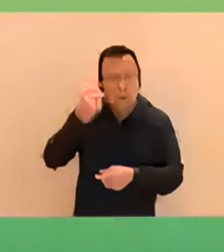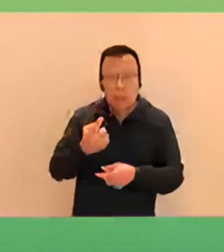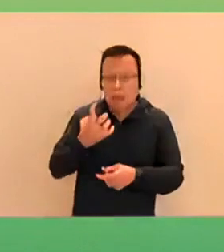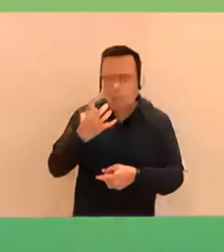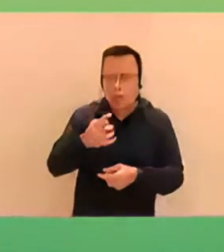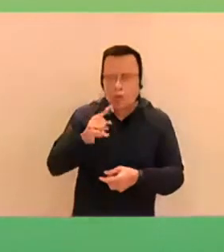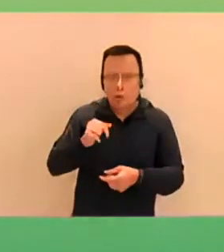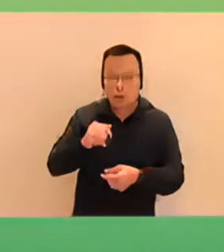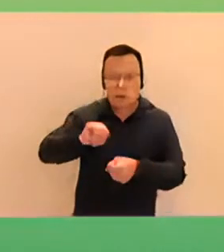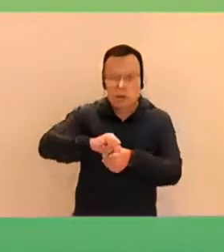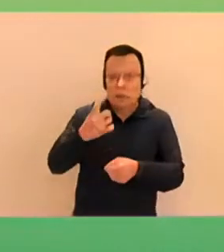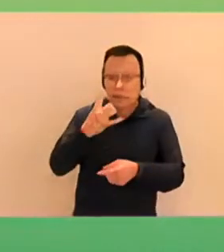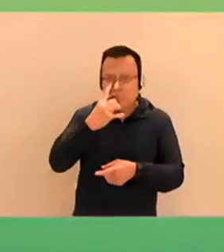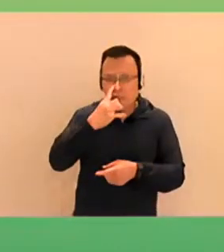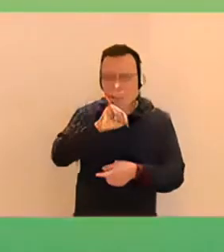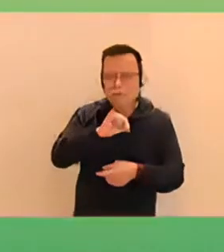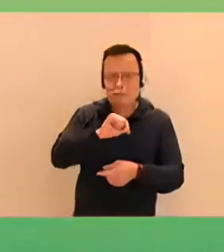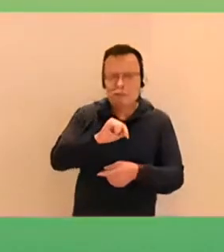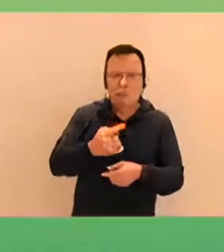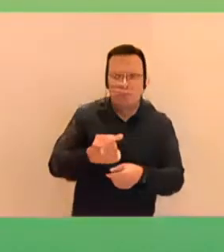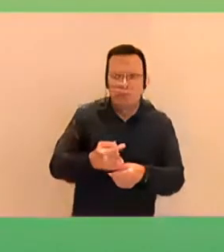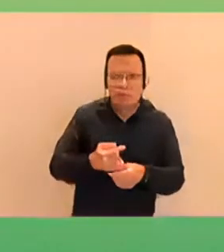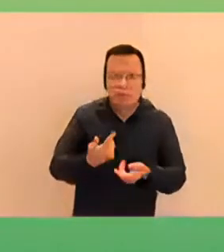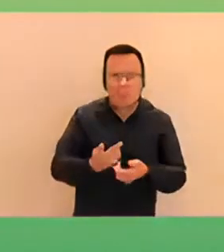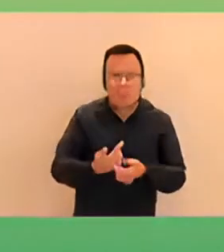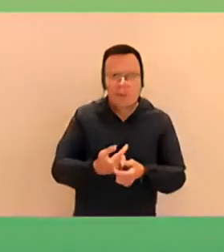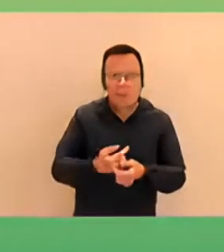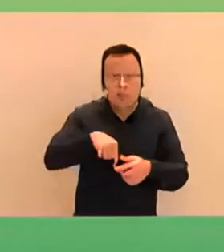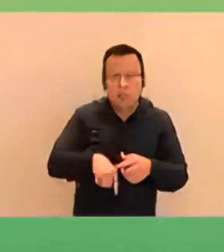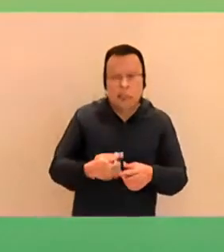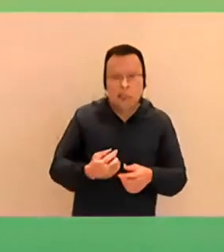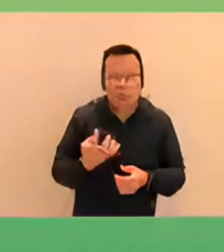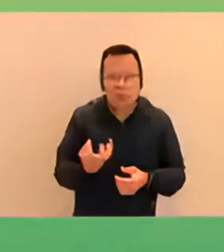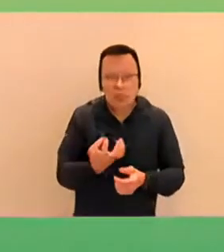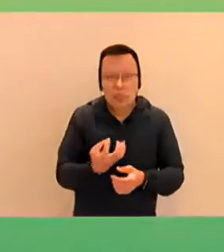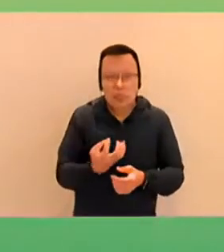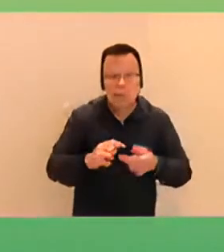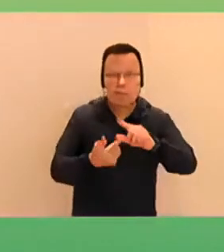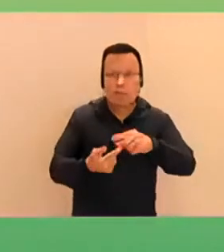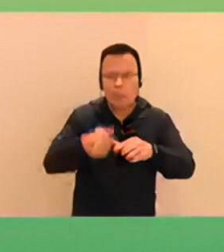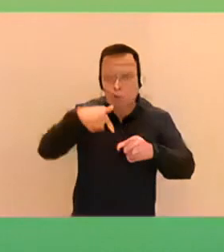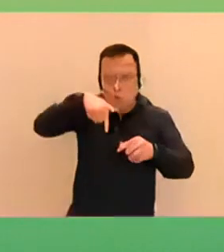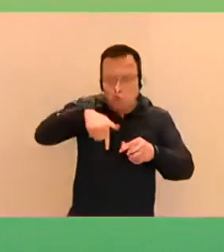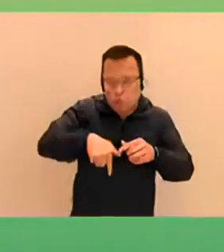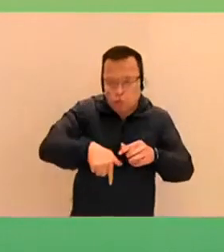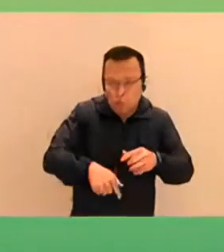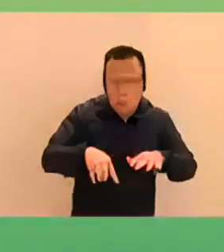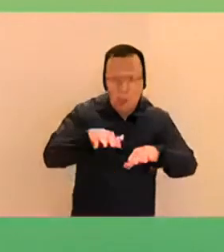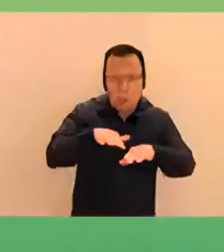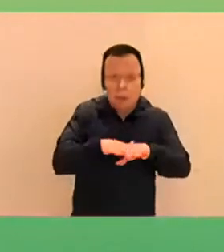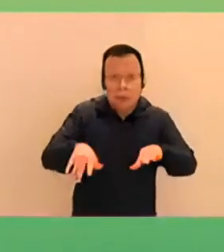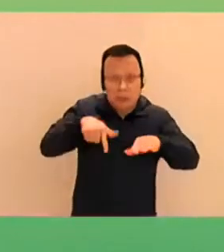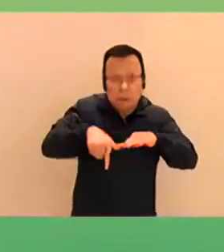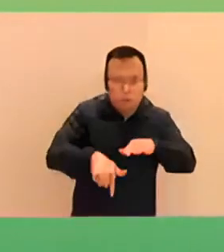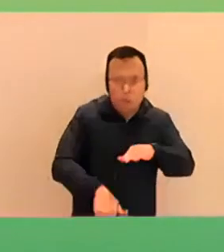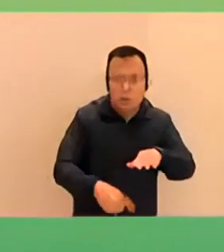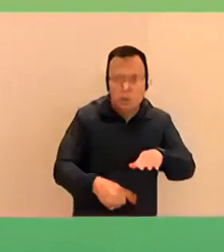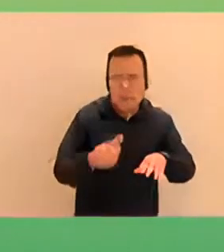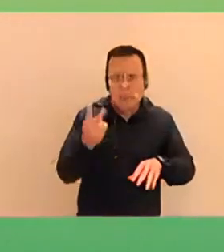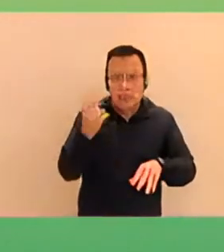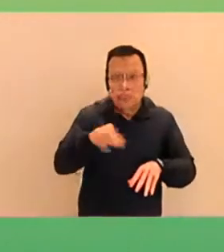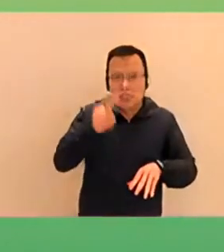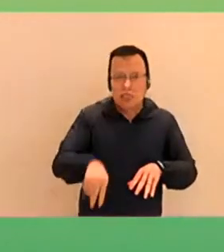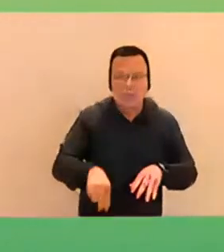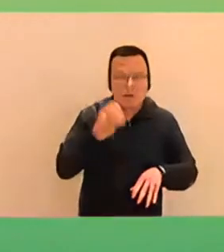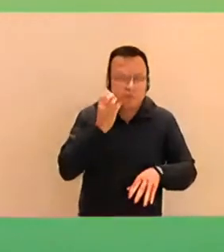pump. We drill to some kind of 2,000 meters and to use this kind of heat exchanger and to